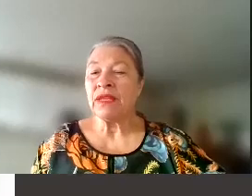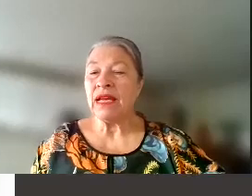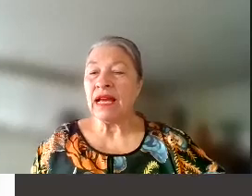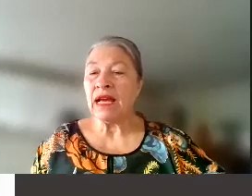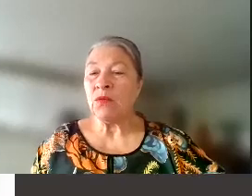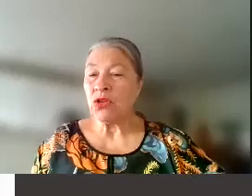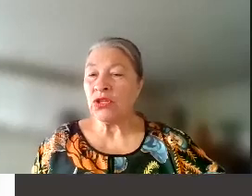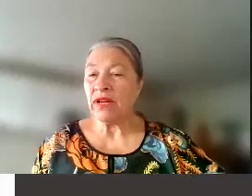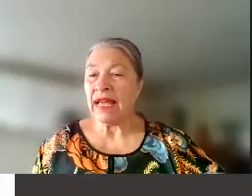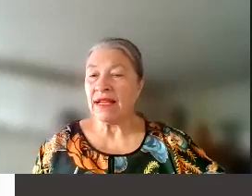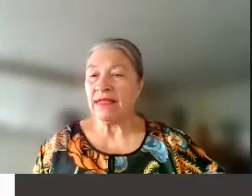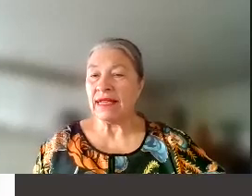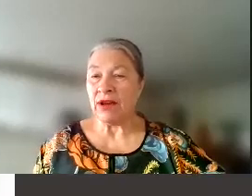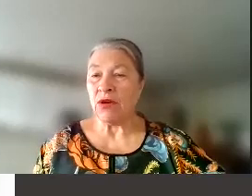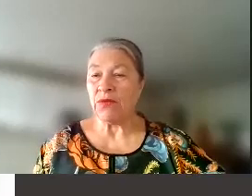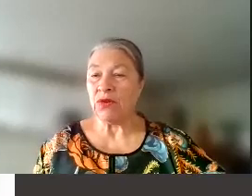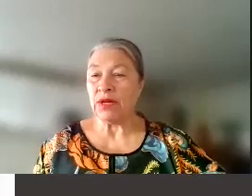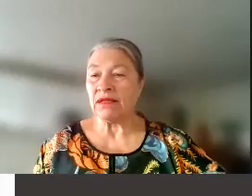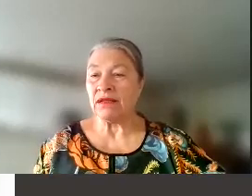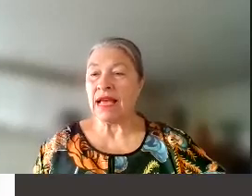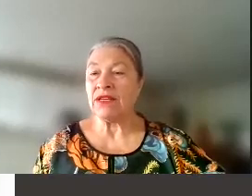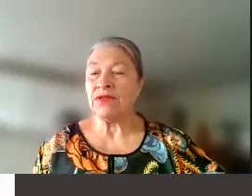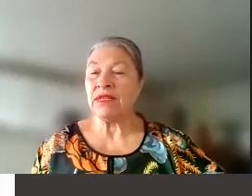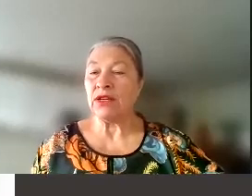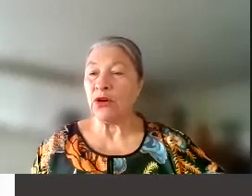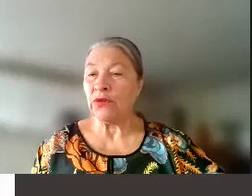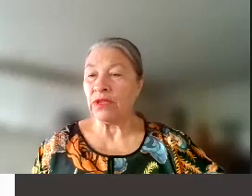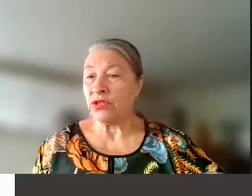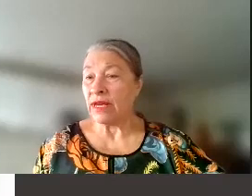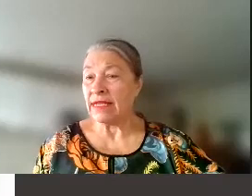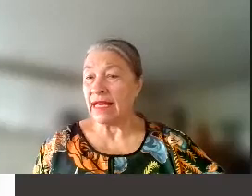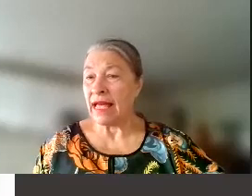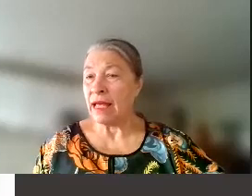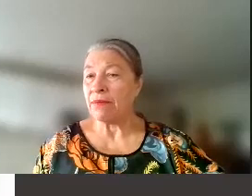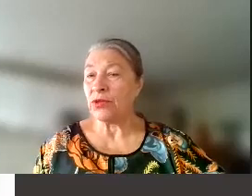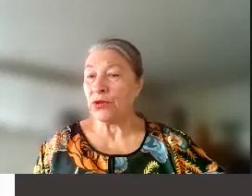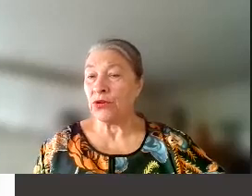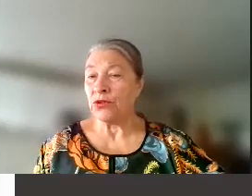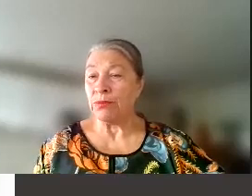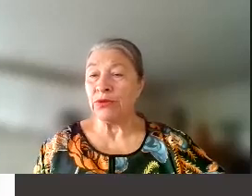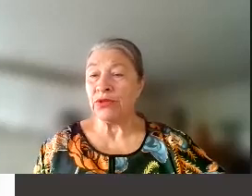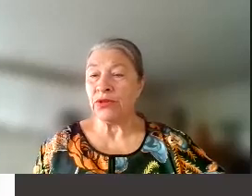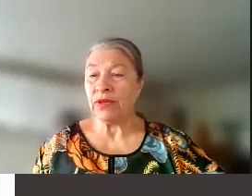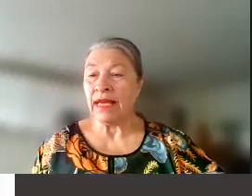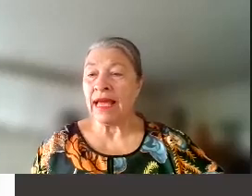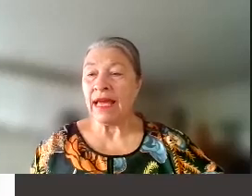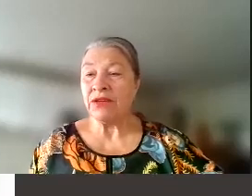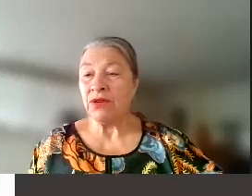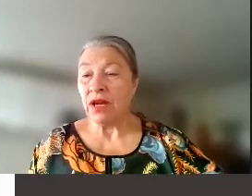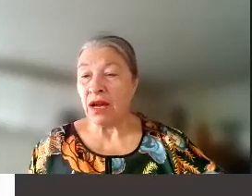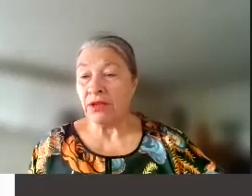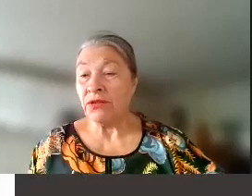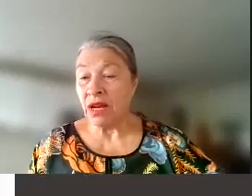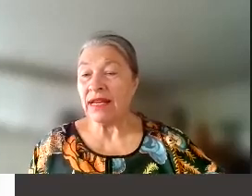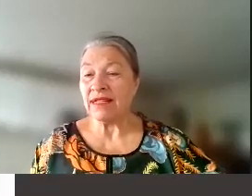there. Wash your hands, stay home if you're ill, and use the COVID Tracer app, turn on your Bluetooth, and